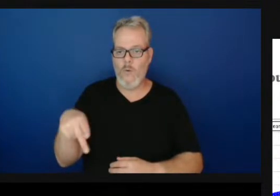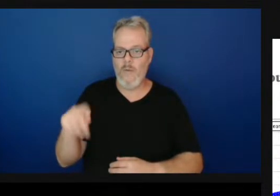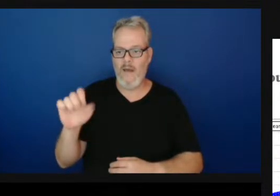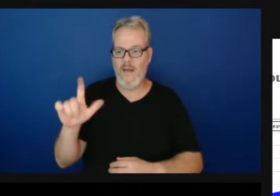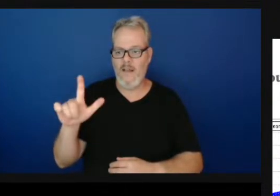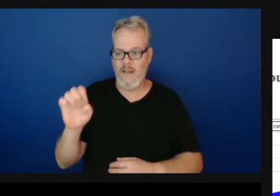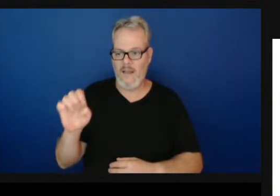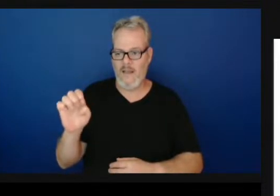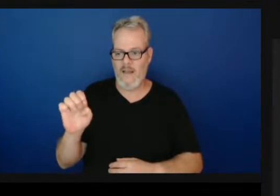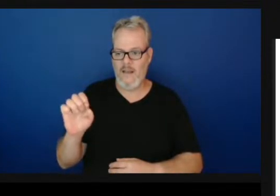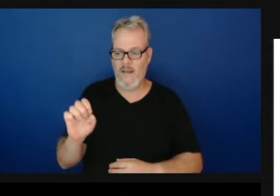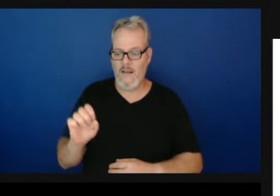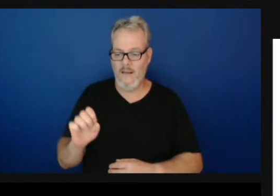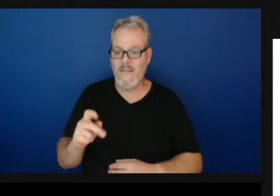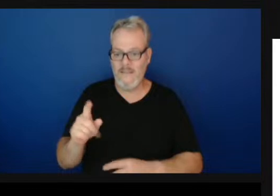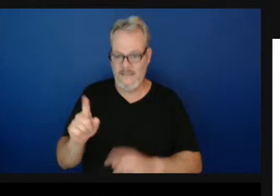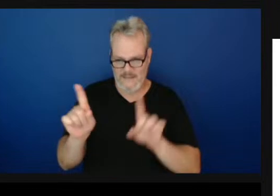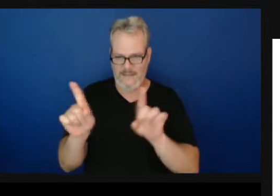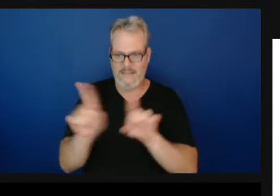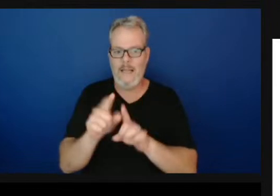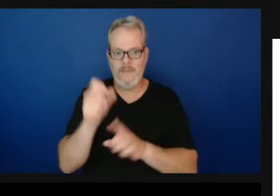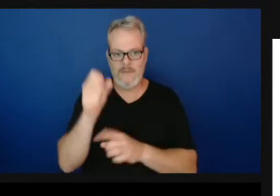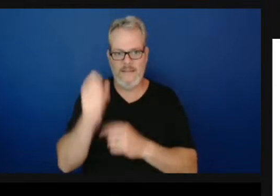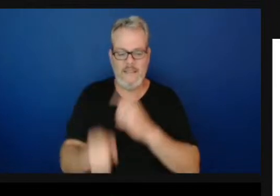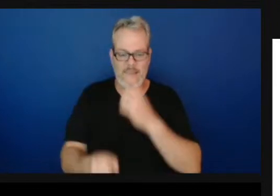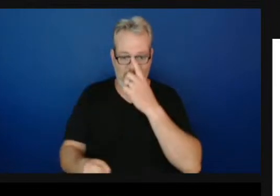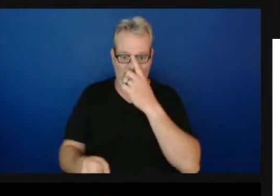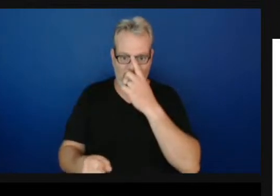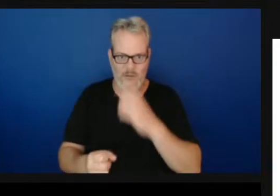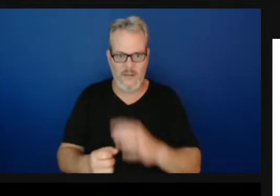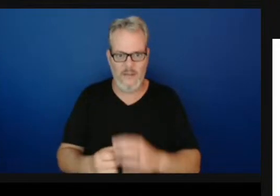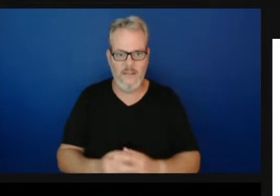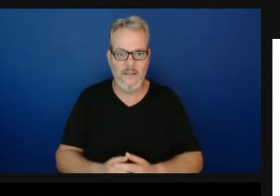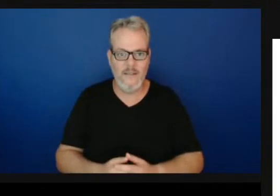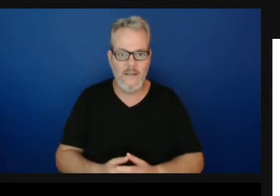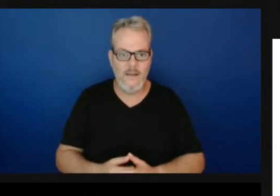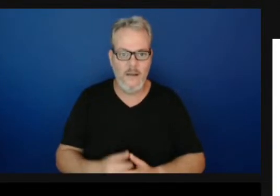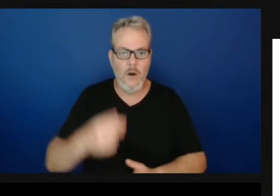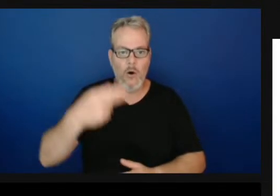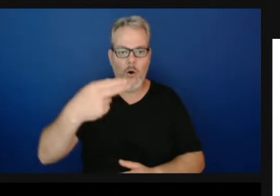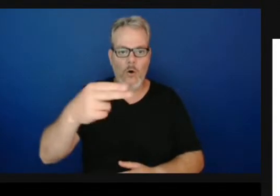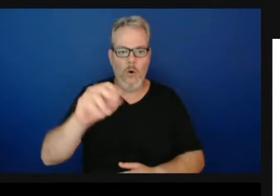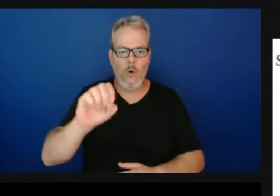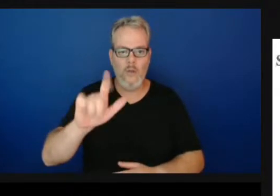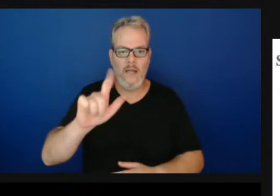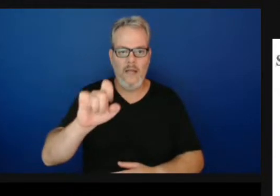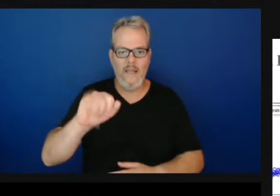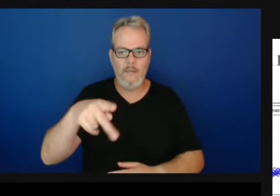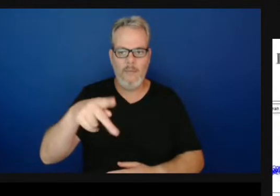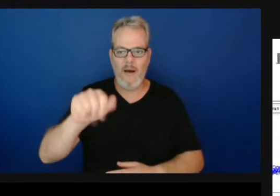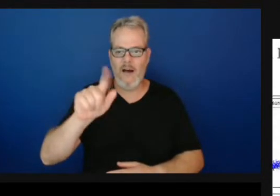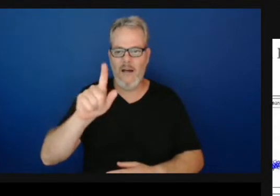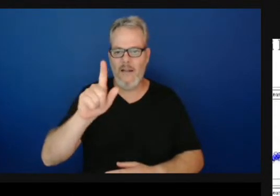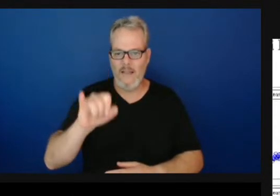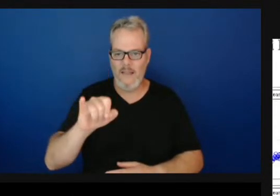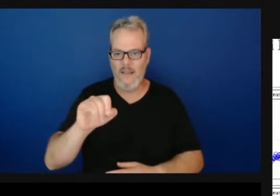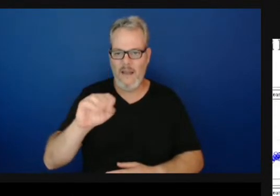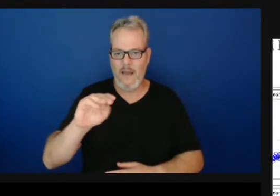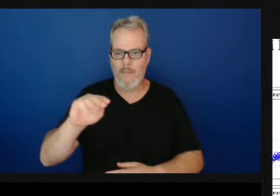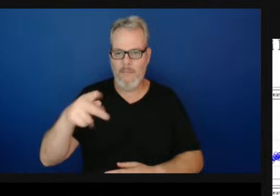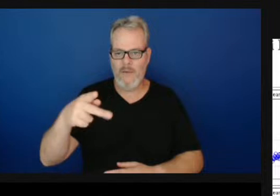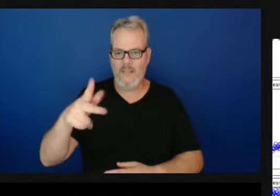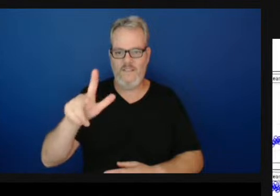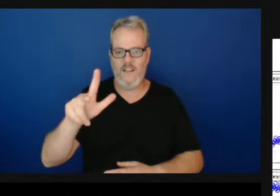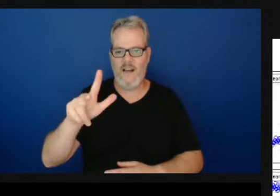Really fast too. What's next? Hulepali, we pointed out on a map, going fast to the south. MP3R from